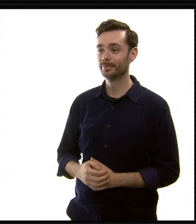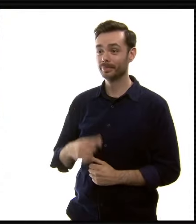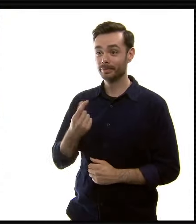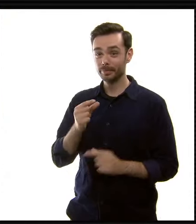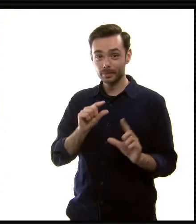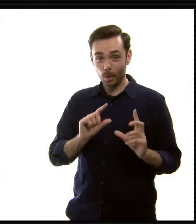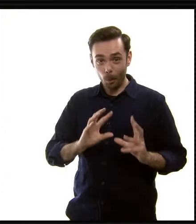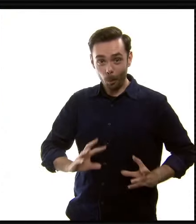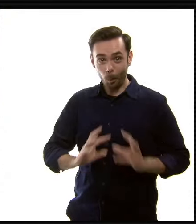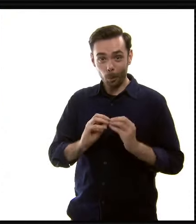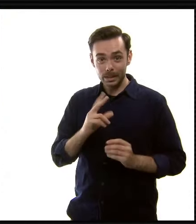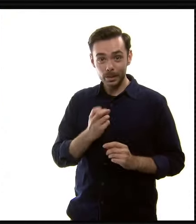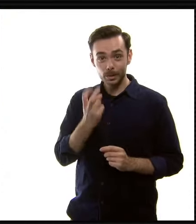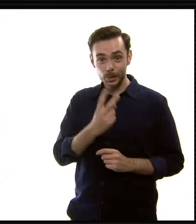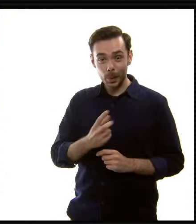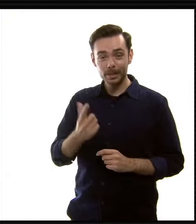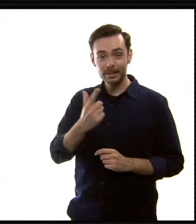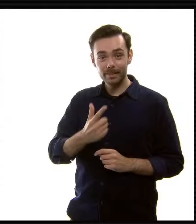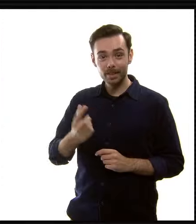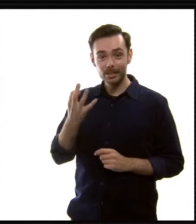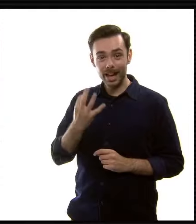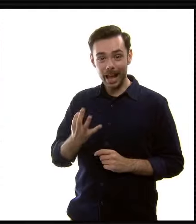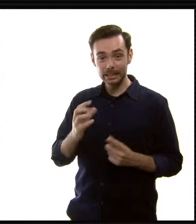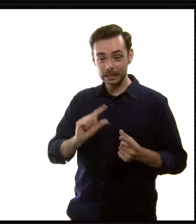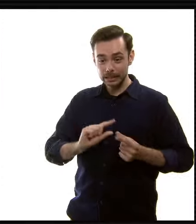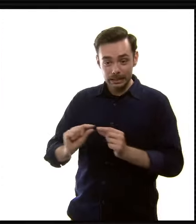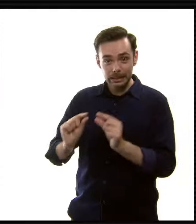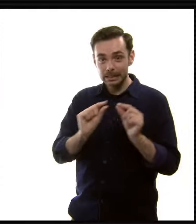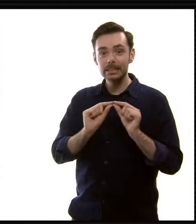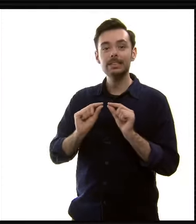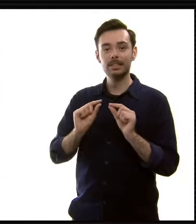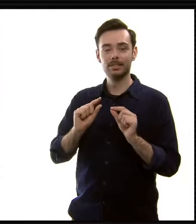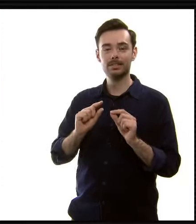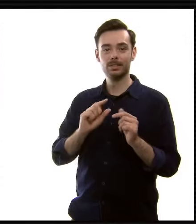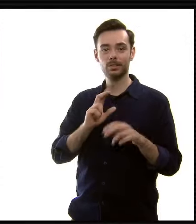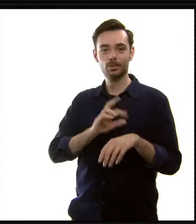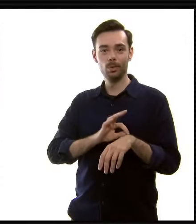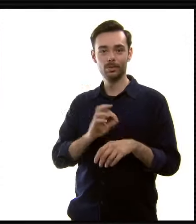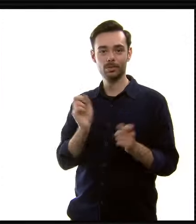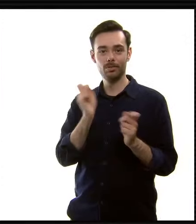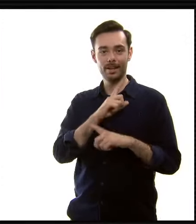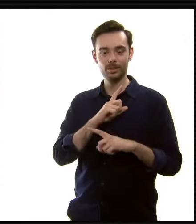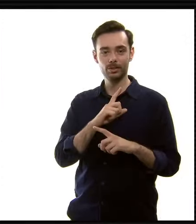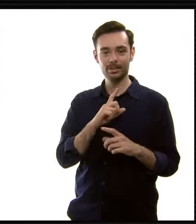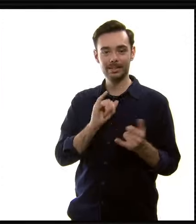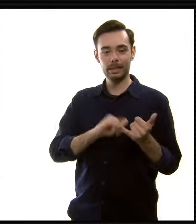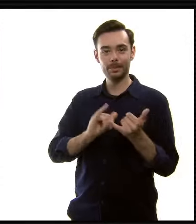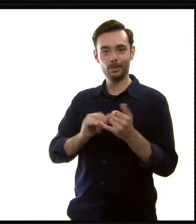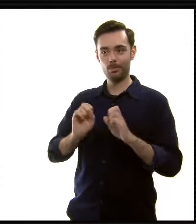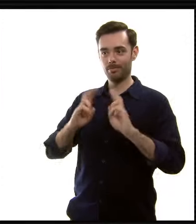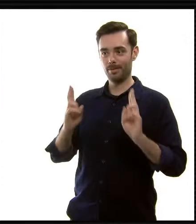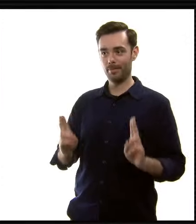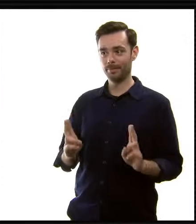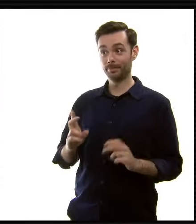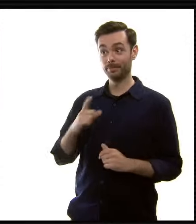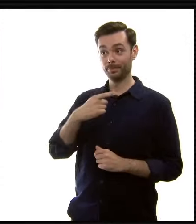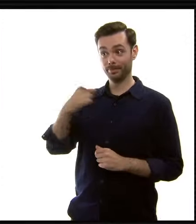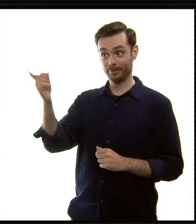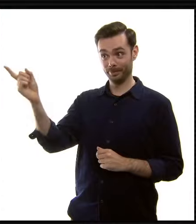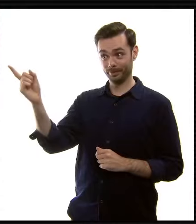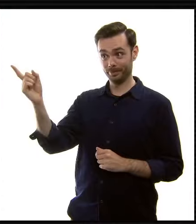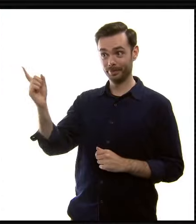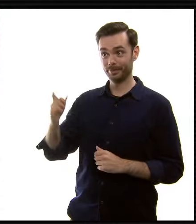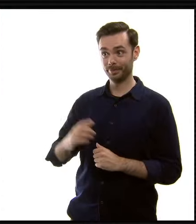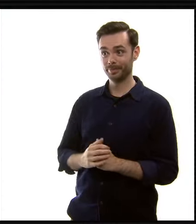2,708-piece set is a recreation of Doctor Strange's Sanctum Sanctorum. It comes with 9 iconic minifigures, so deep breath. I'm going to take you through them. We